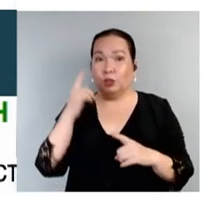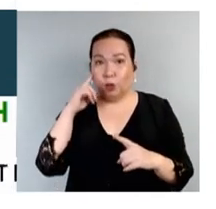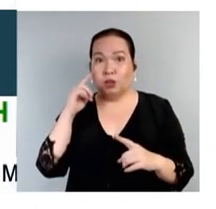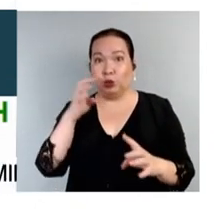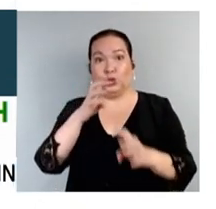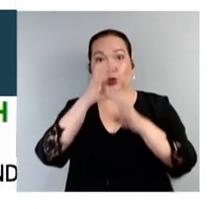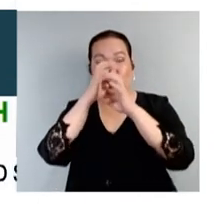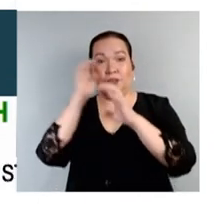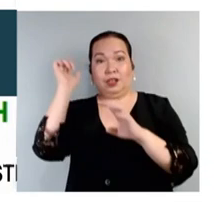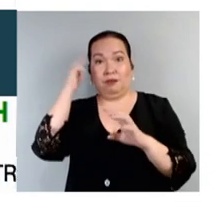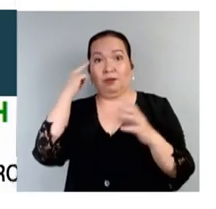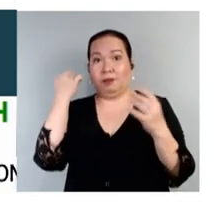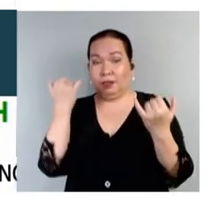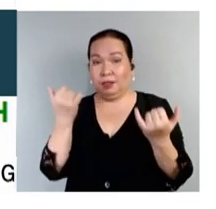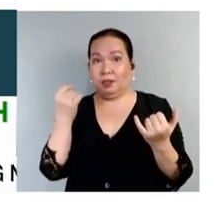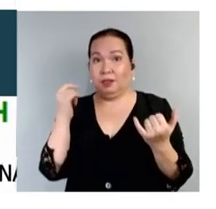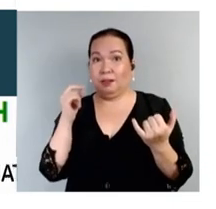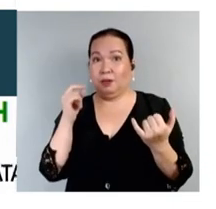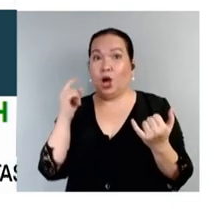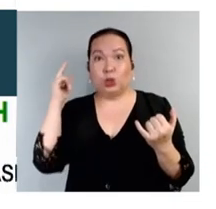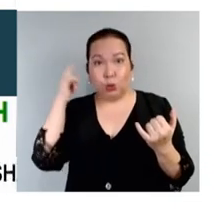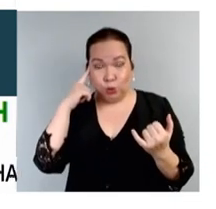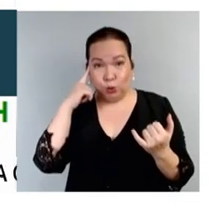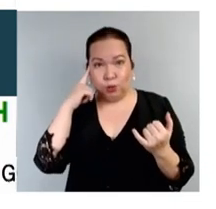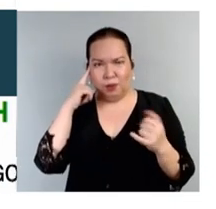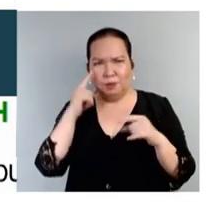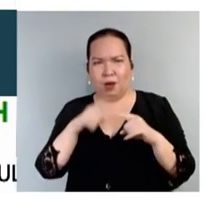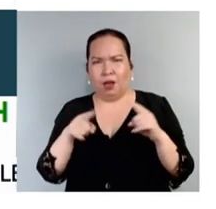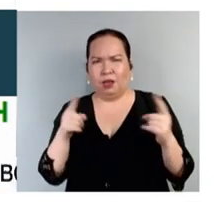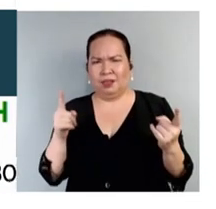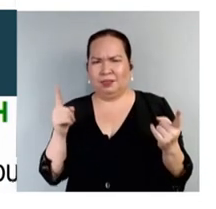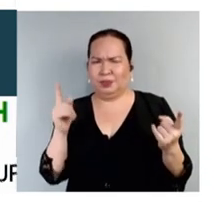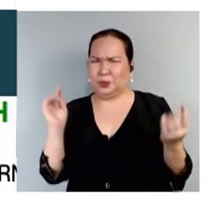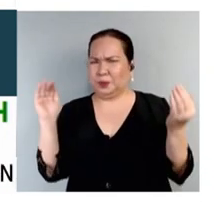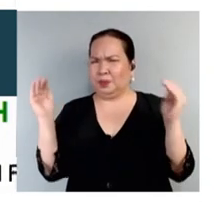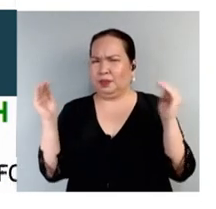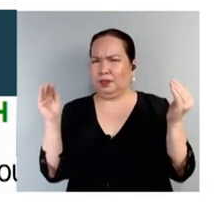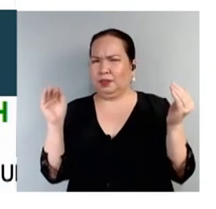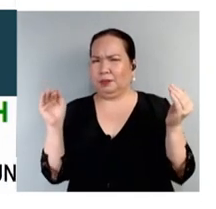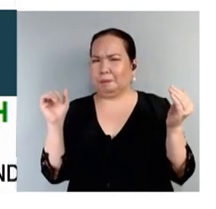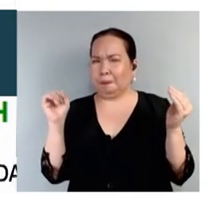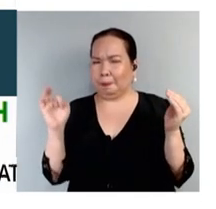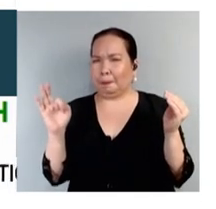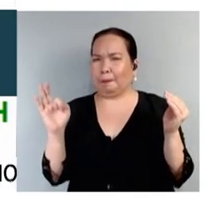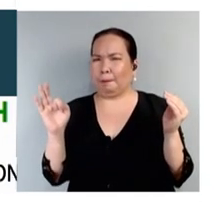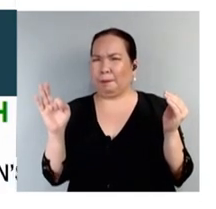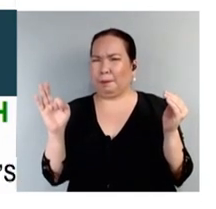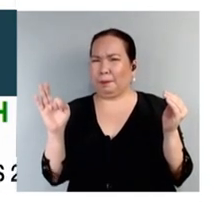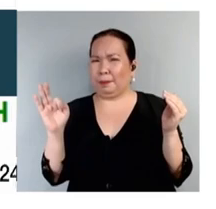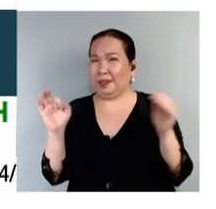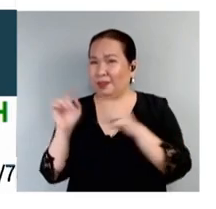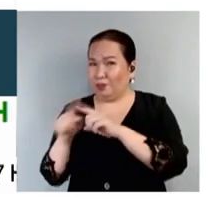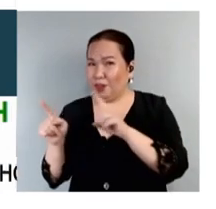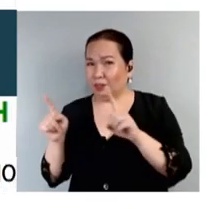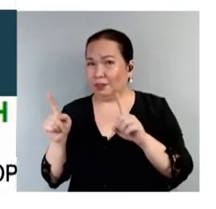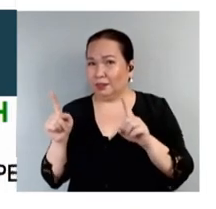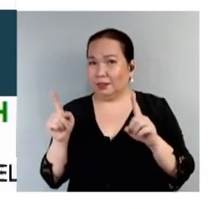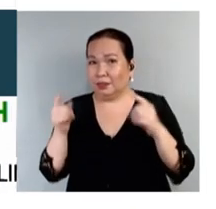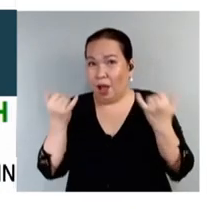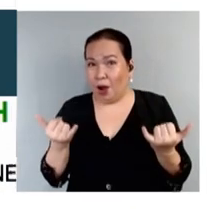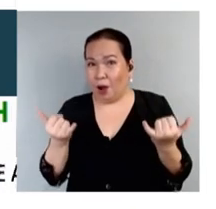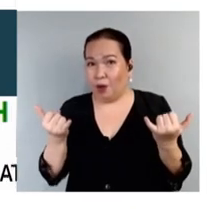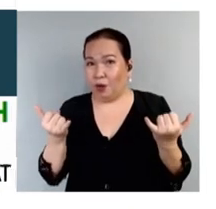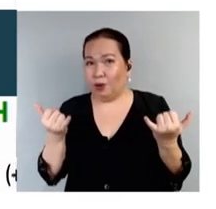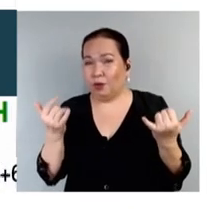Honestly speaking, I'm not sure really how much difference it would, no? If only